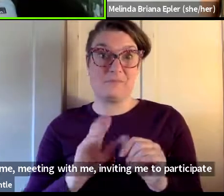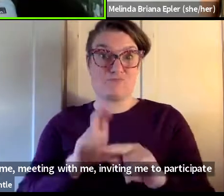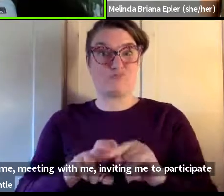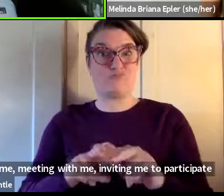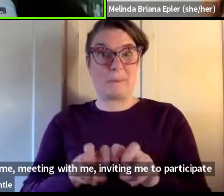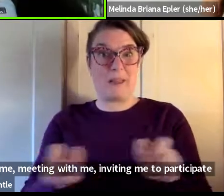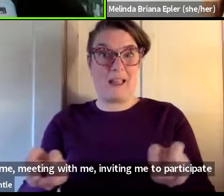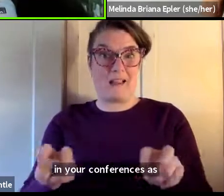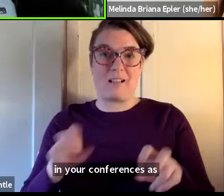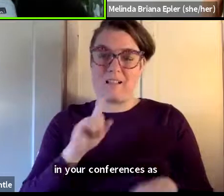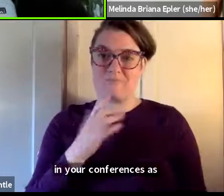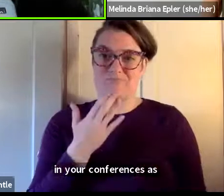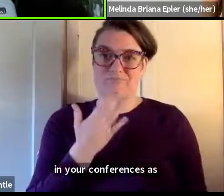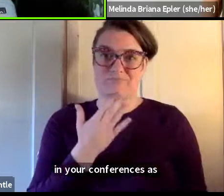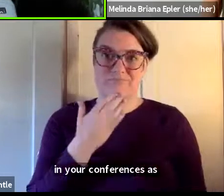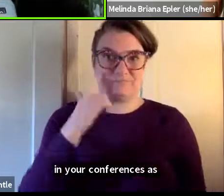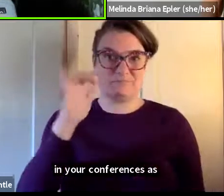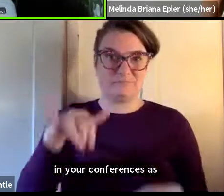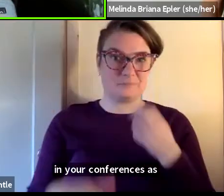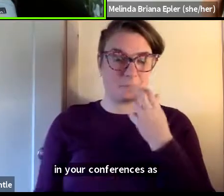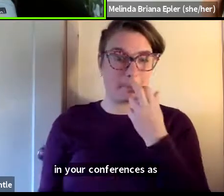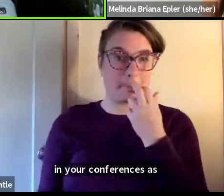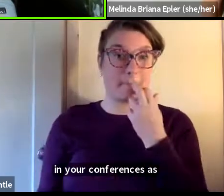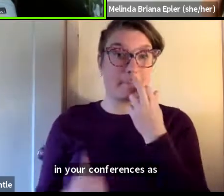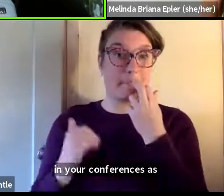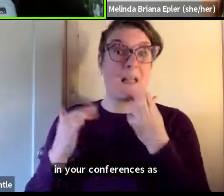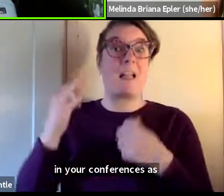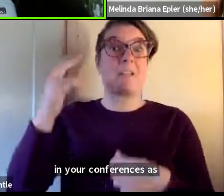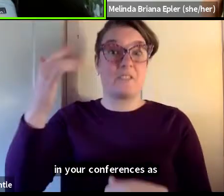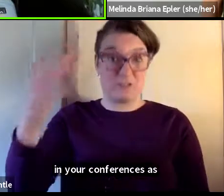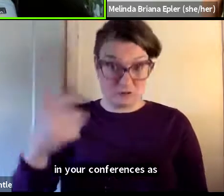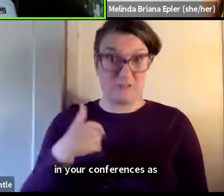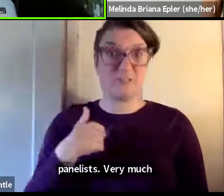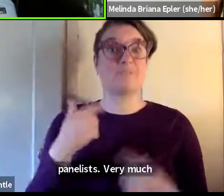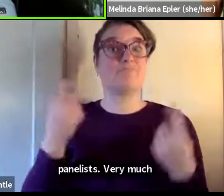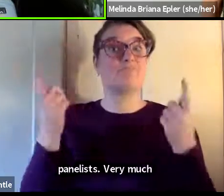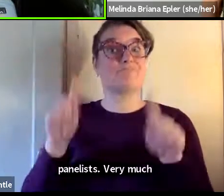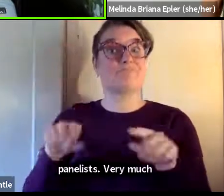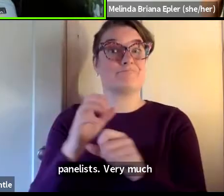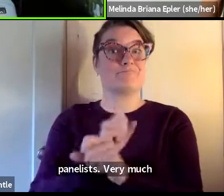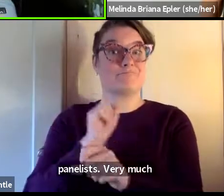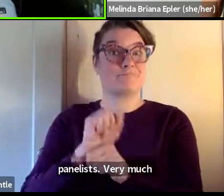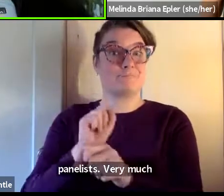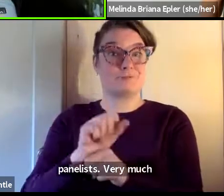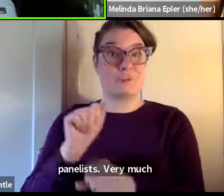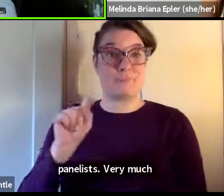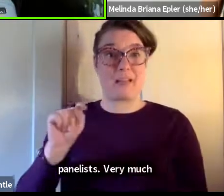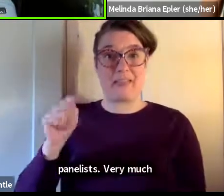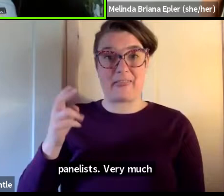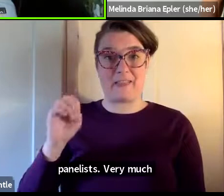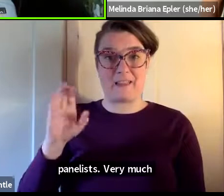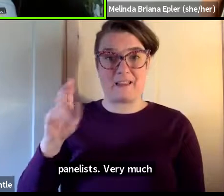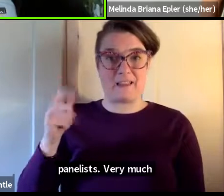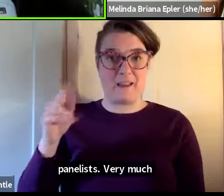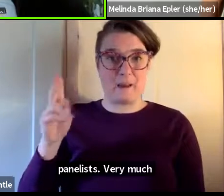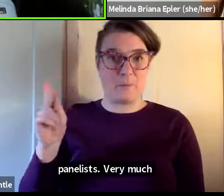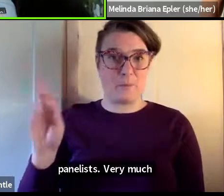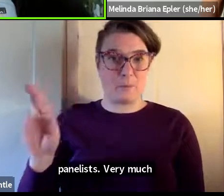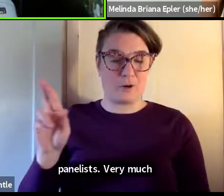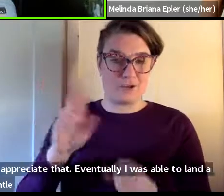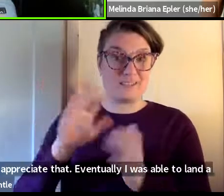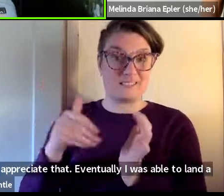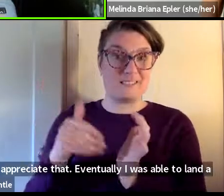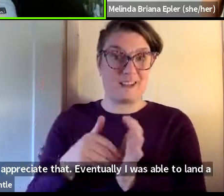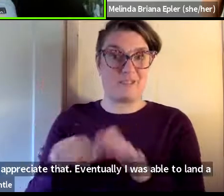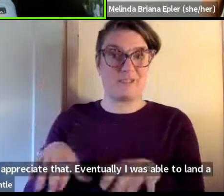So very much appreciate that. And eventually I was able to land a position at the Kapor Center to lead a group